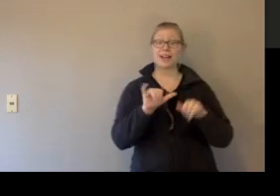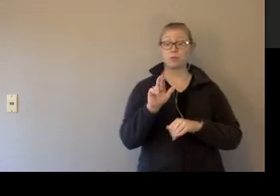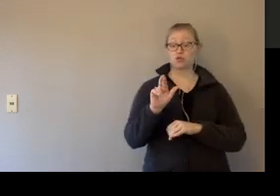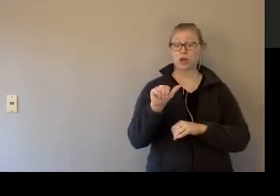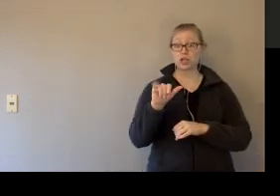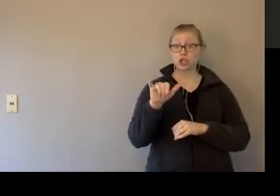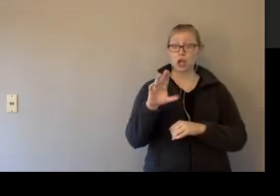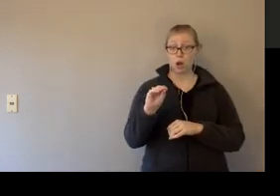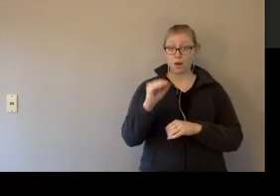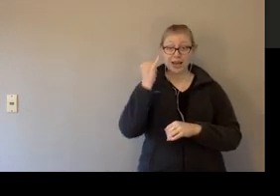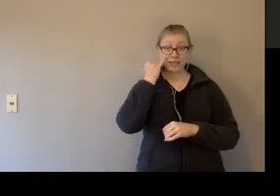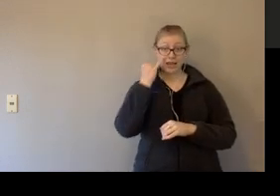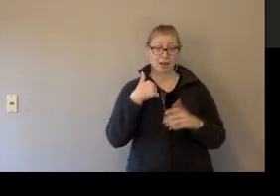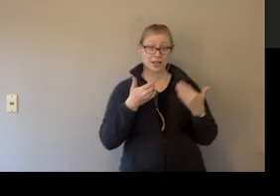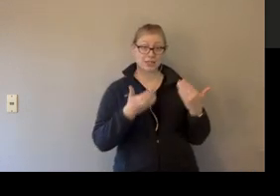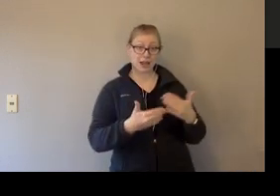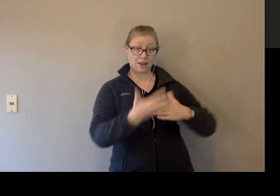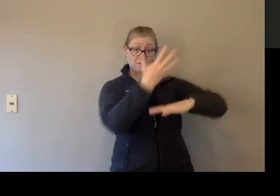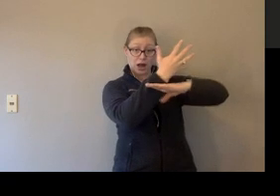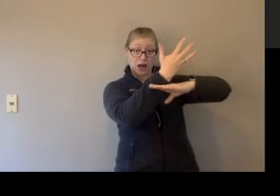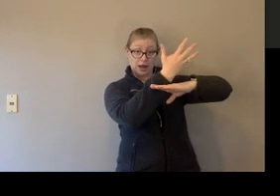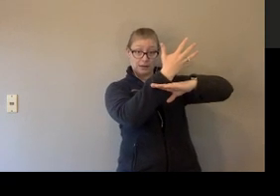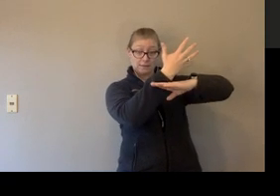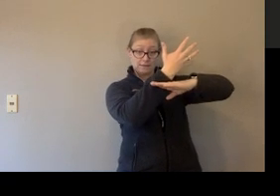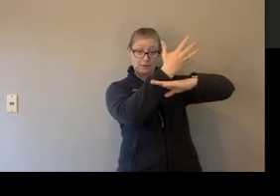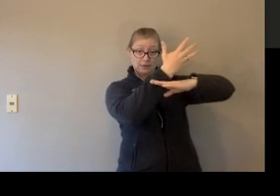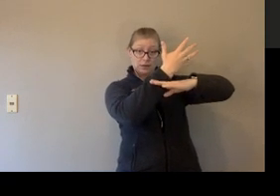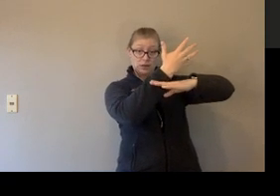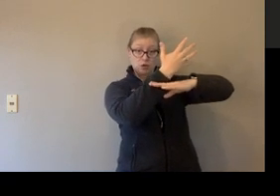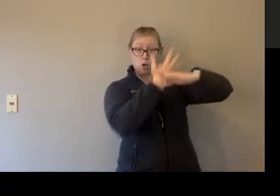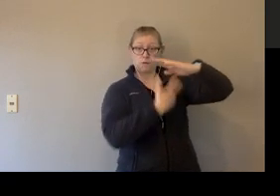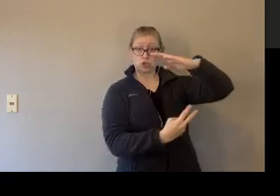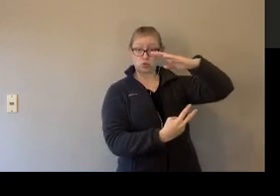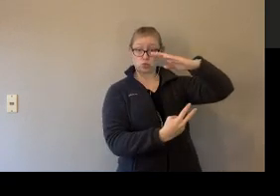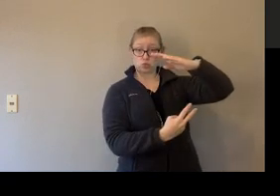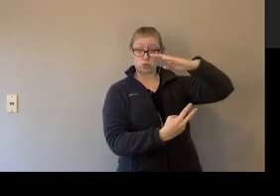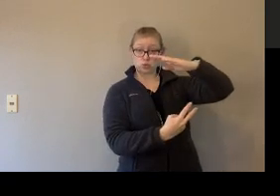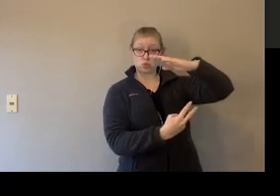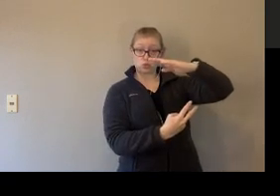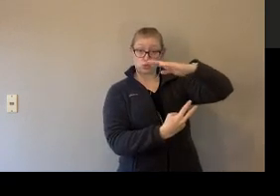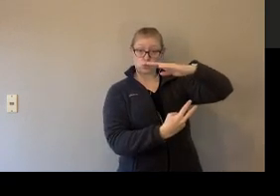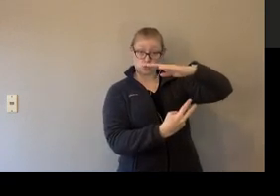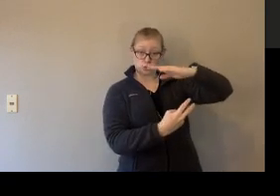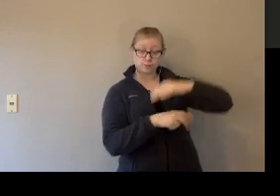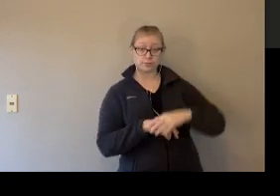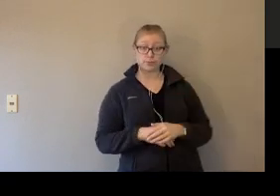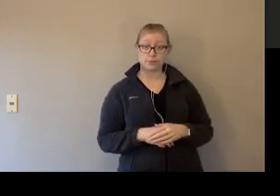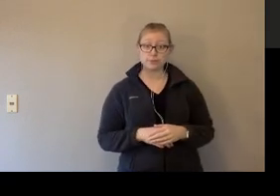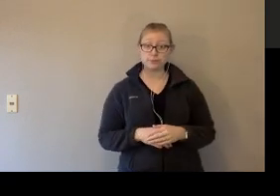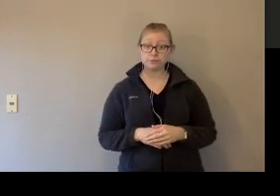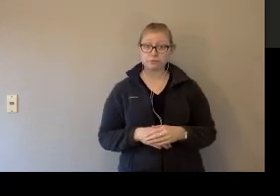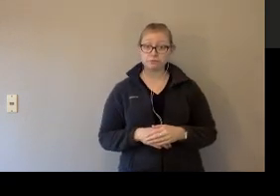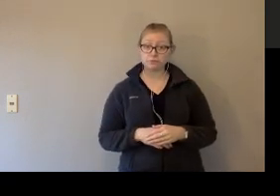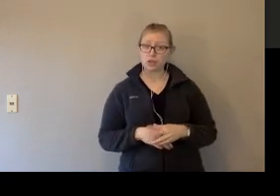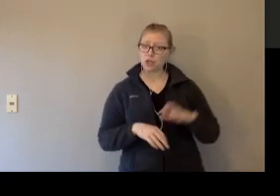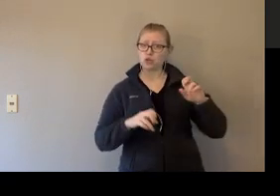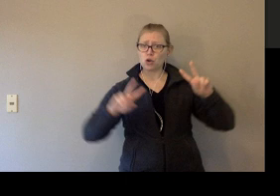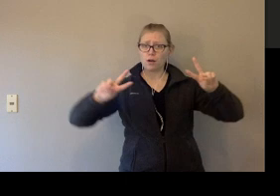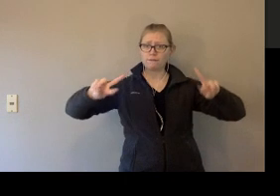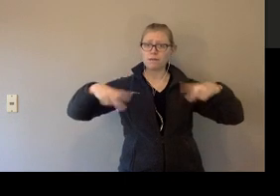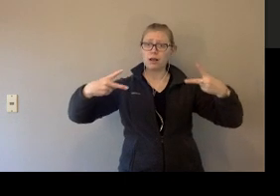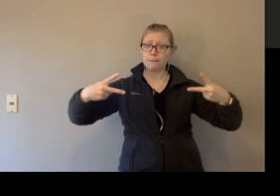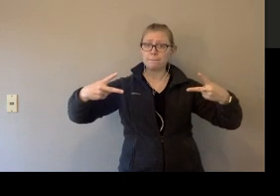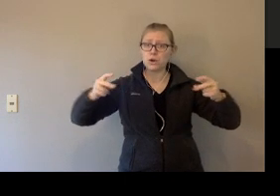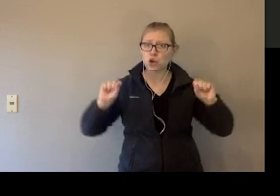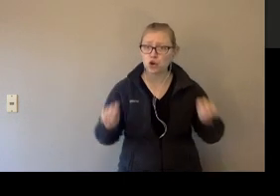take 5 and compare that to 2. We could go the other way around as